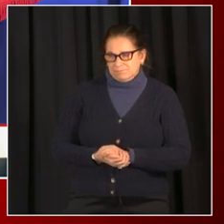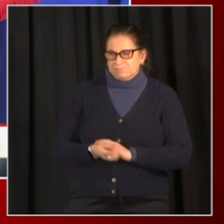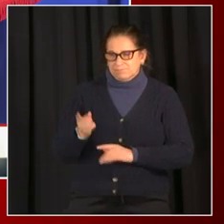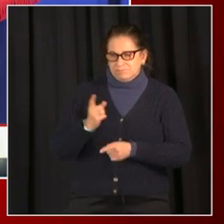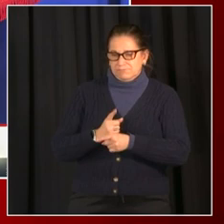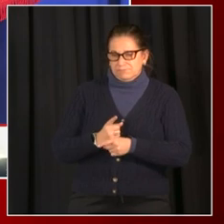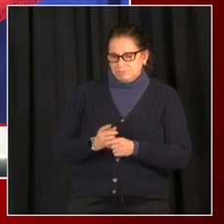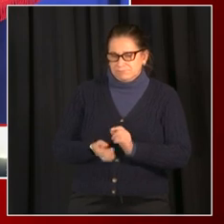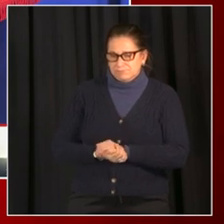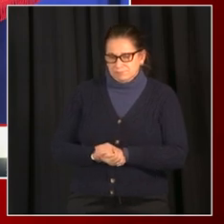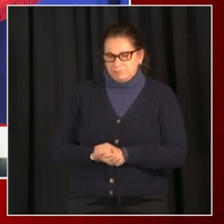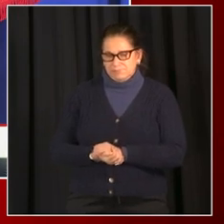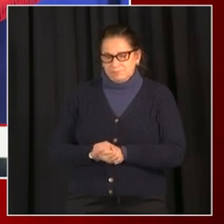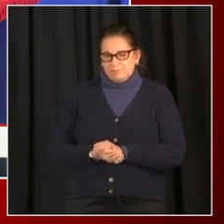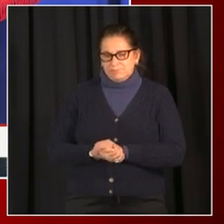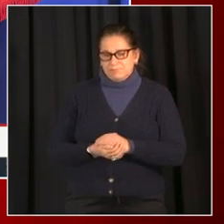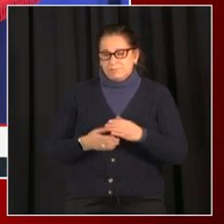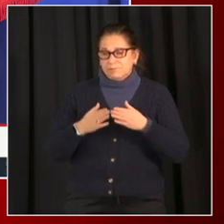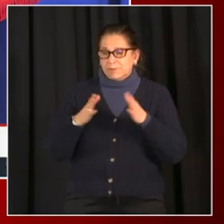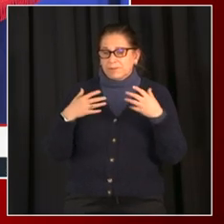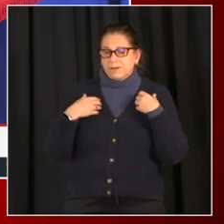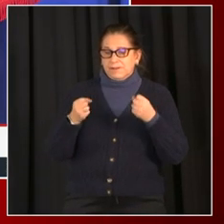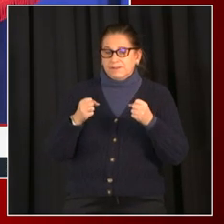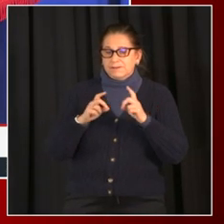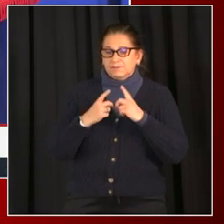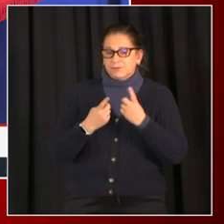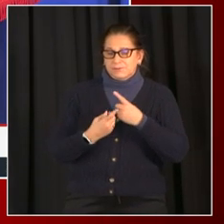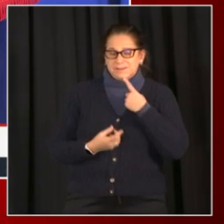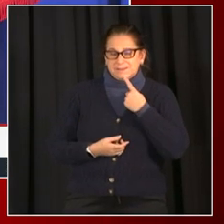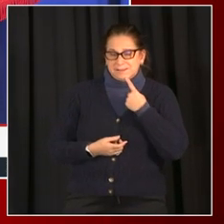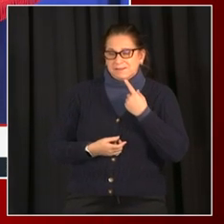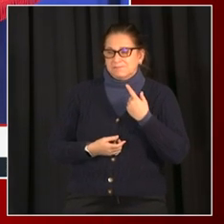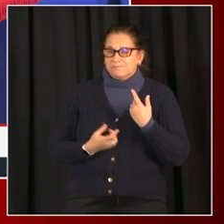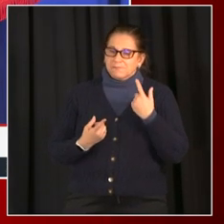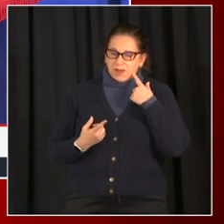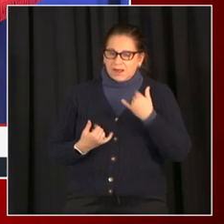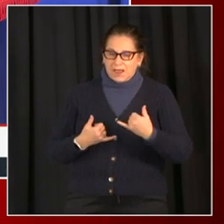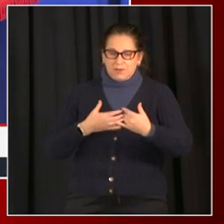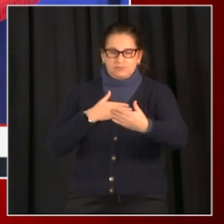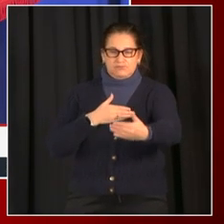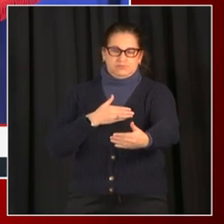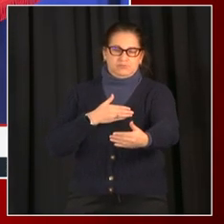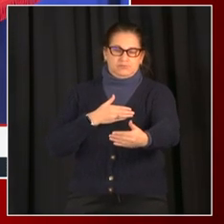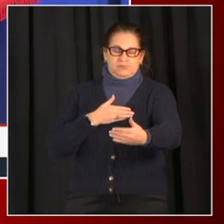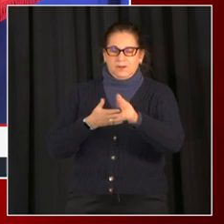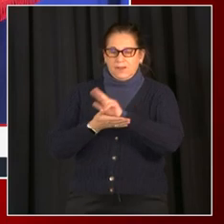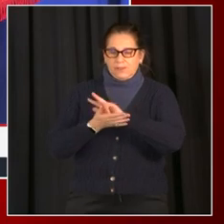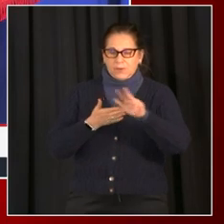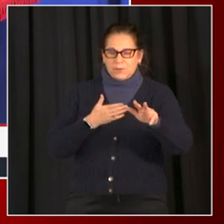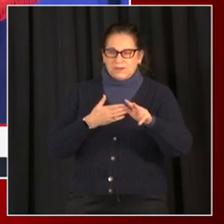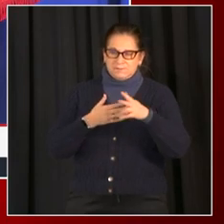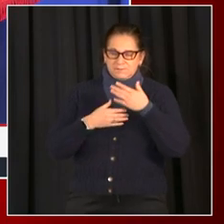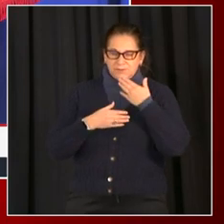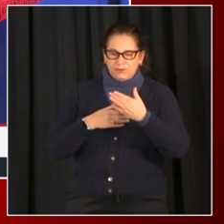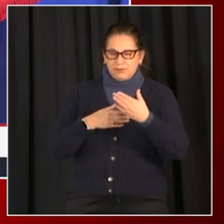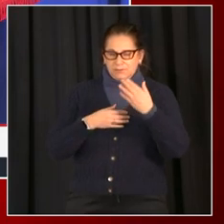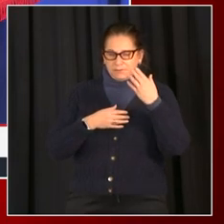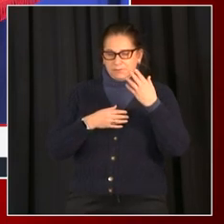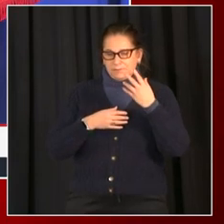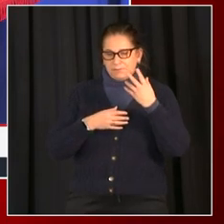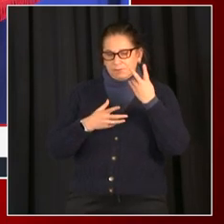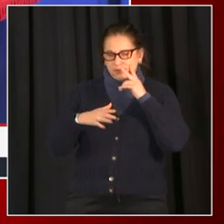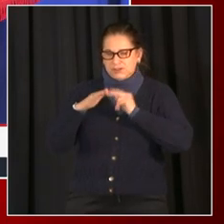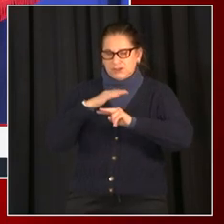and the health department tells us that 3 weeks is a good intervention interval. And it will put